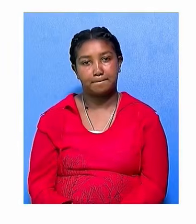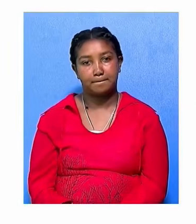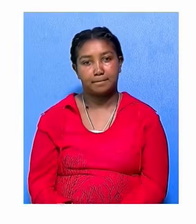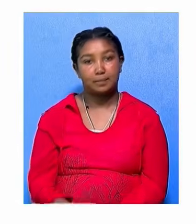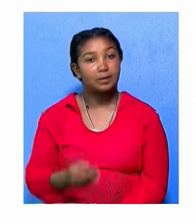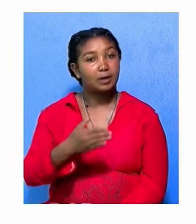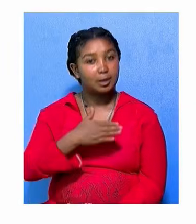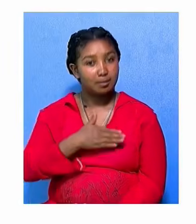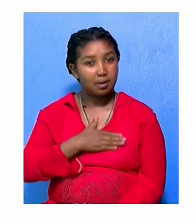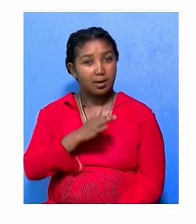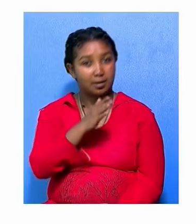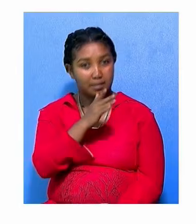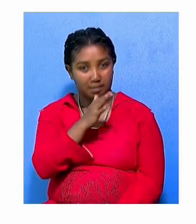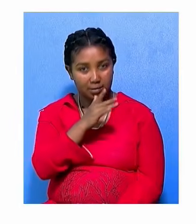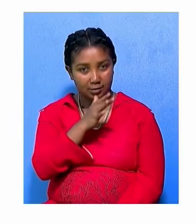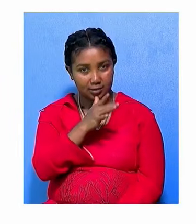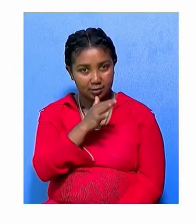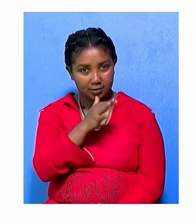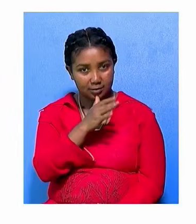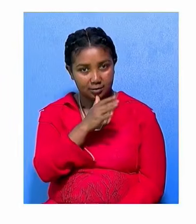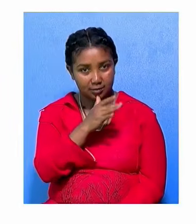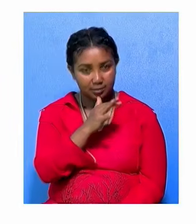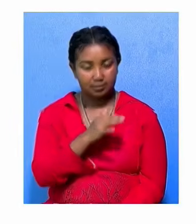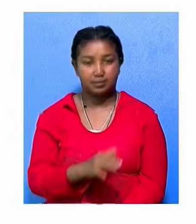My mother